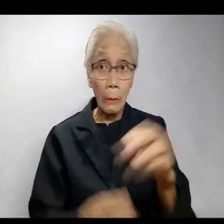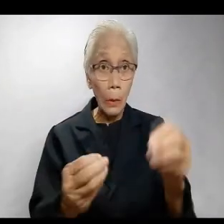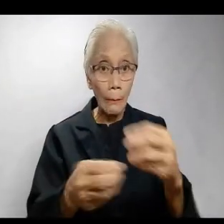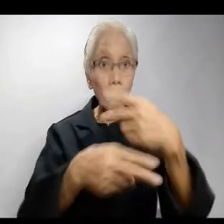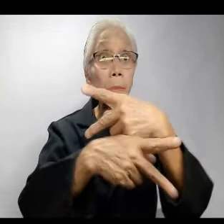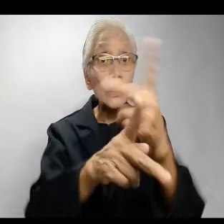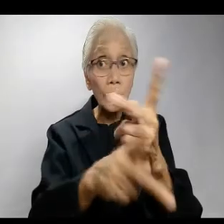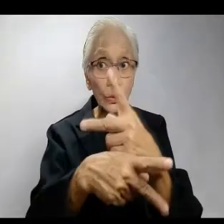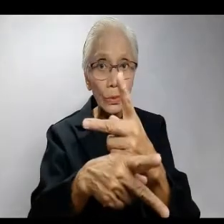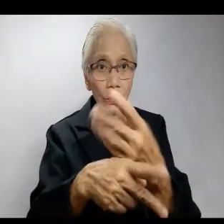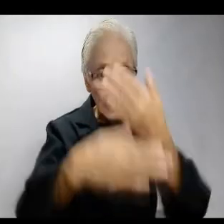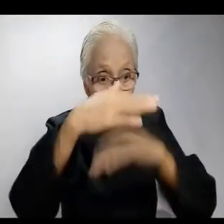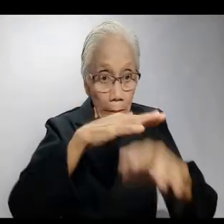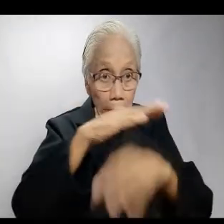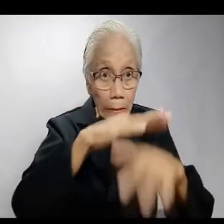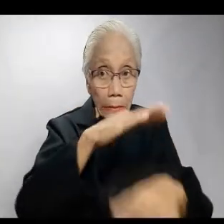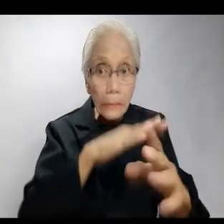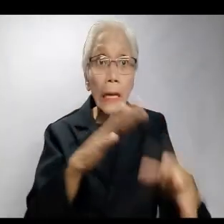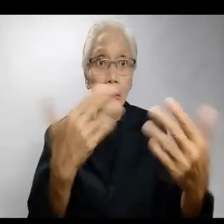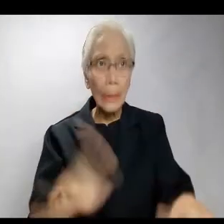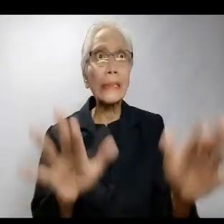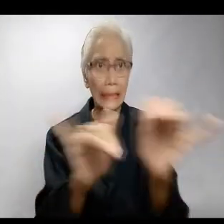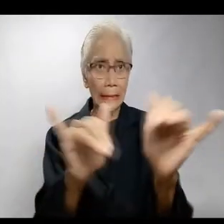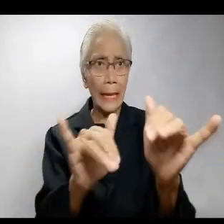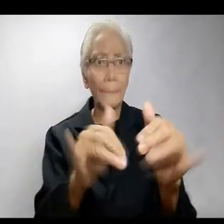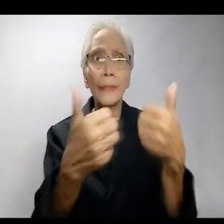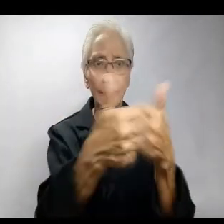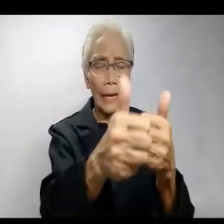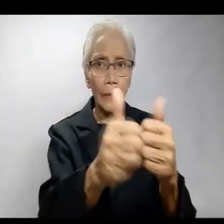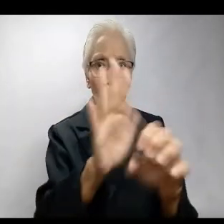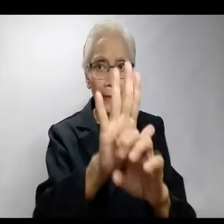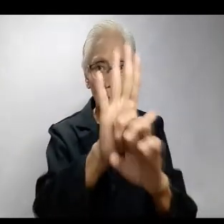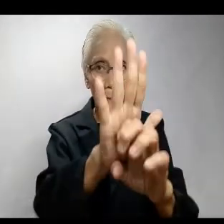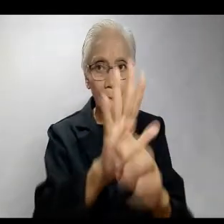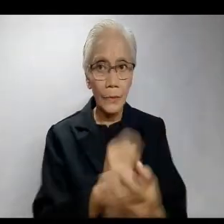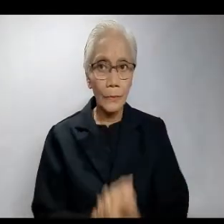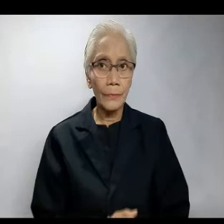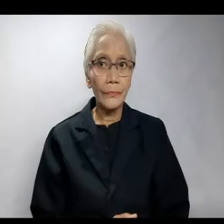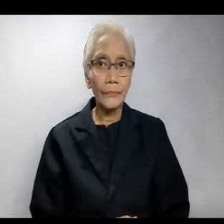And, when these fleas reproduce, their offspring will automatically follow their example.